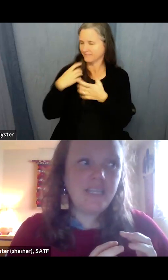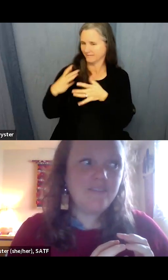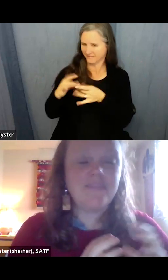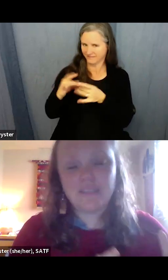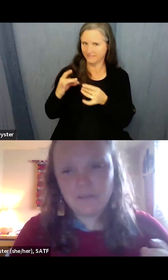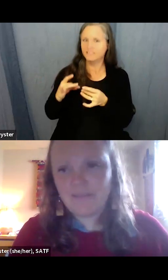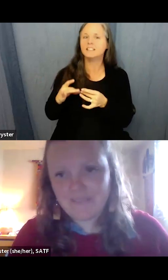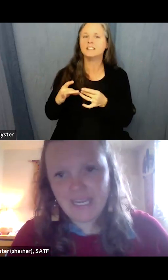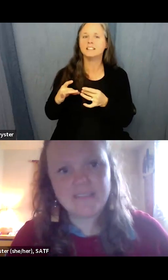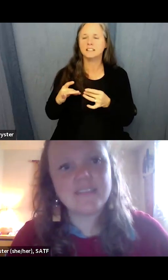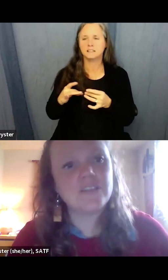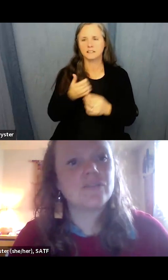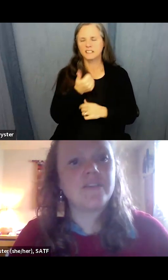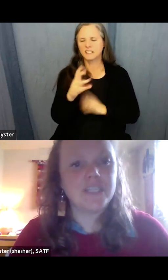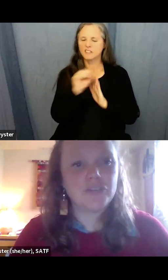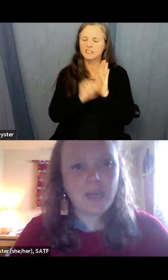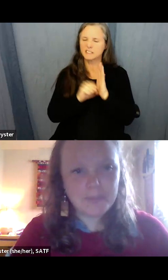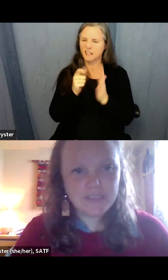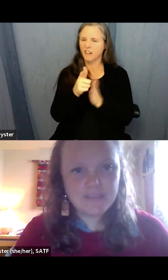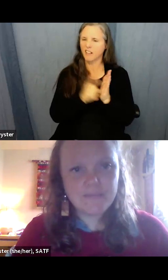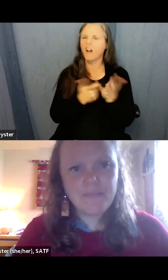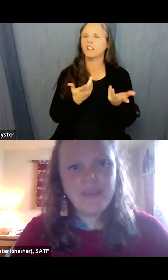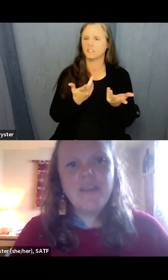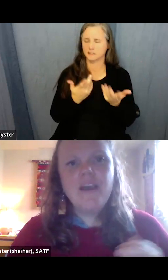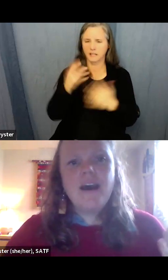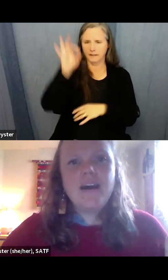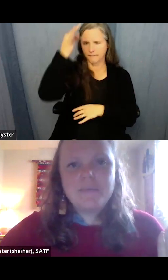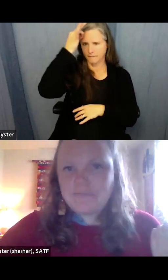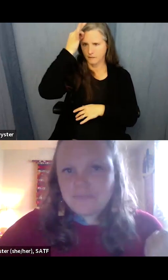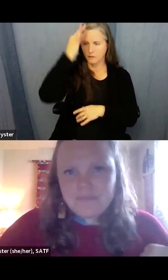acknowledge the value of having access to those confidential options.